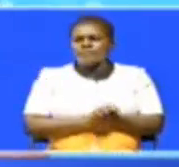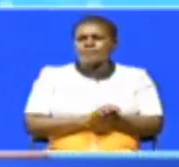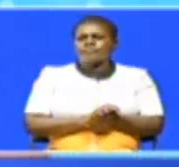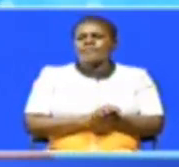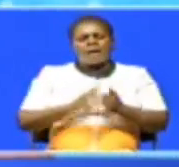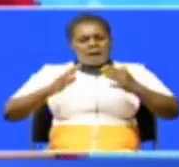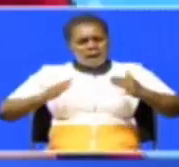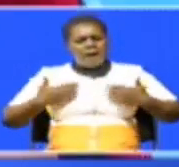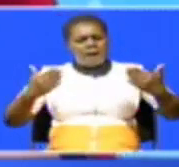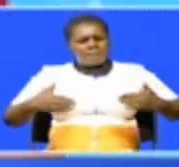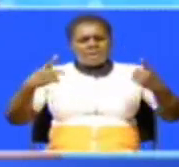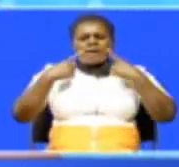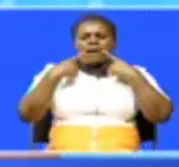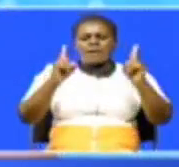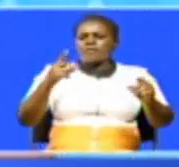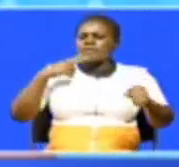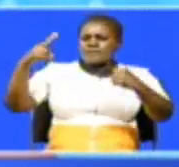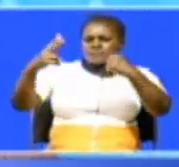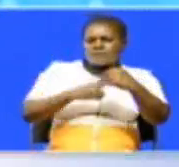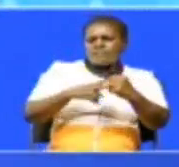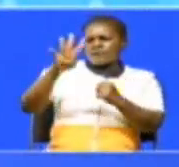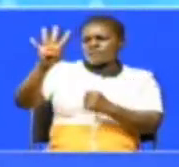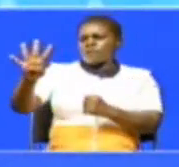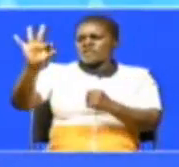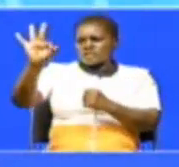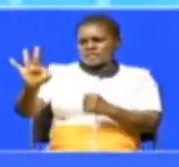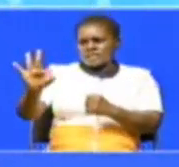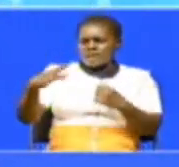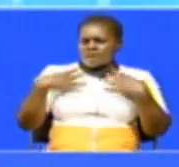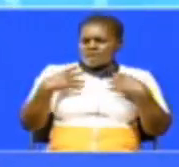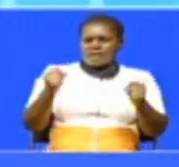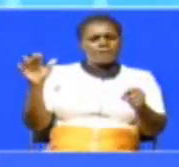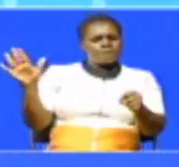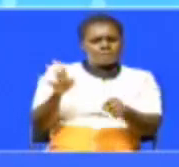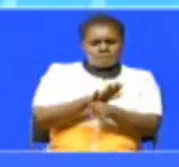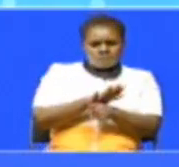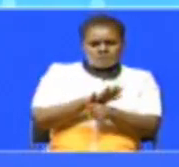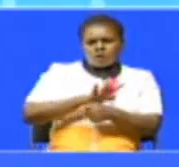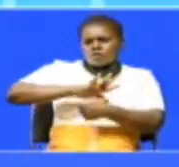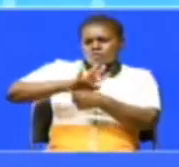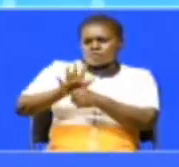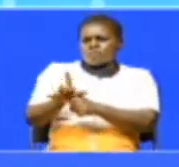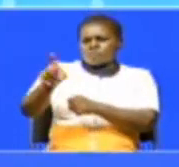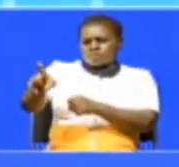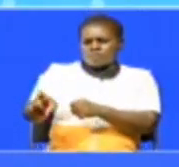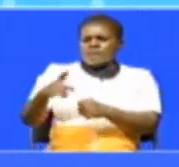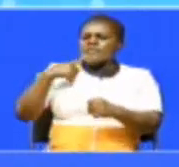are delighted to inform you that we have 743 patients who've recovered from this disease, of